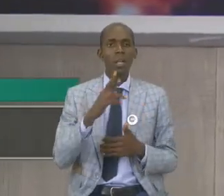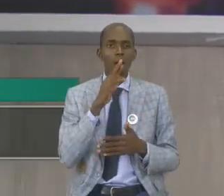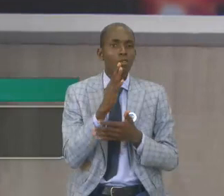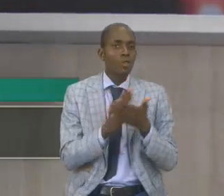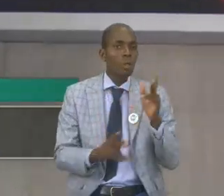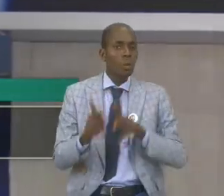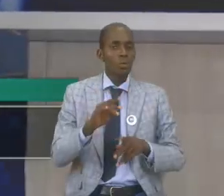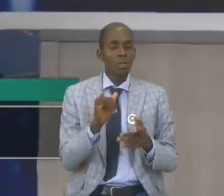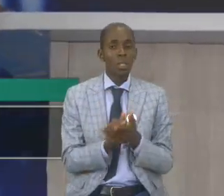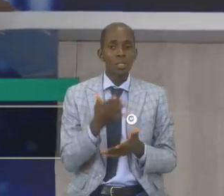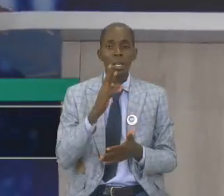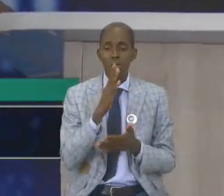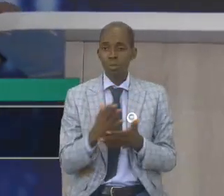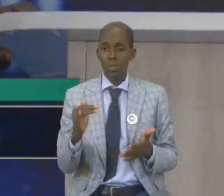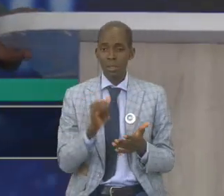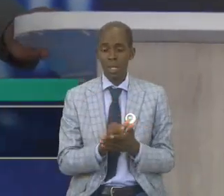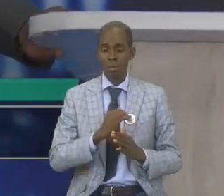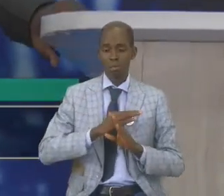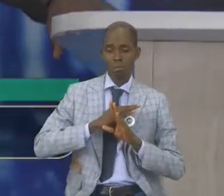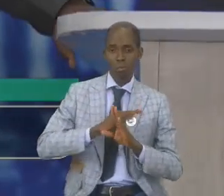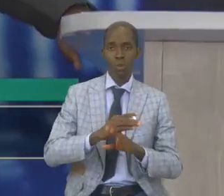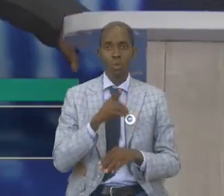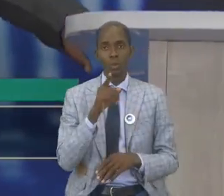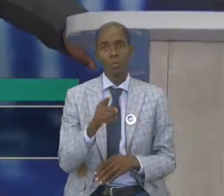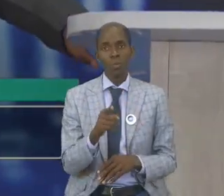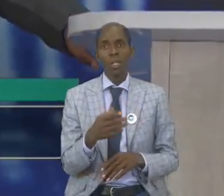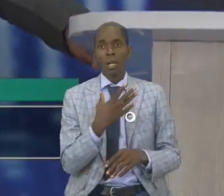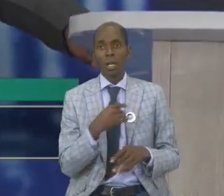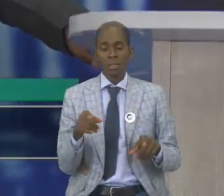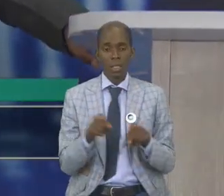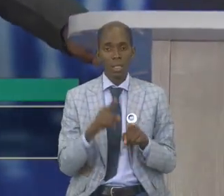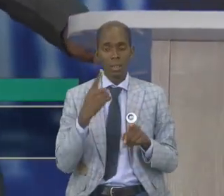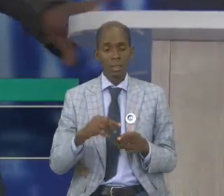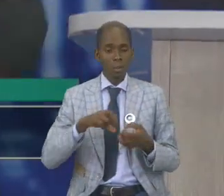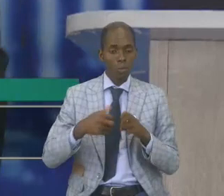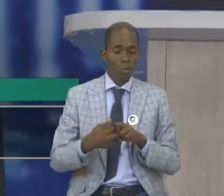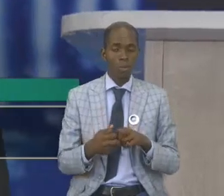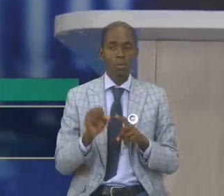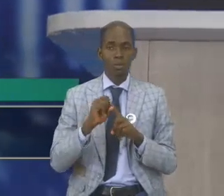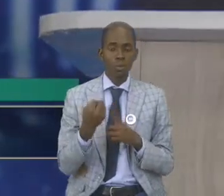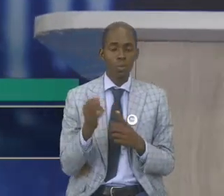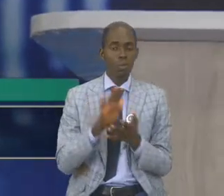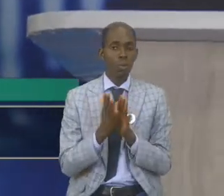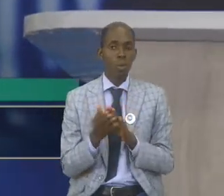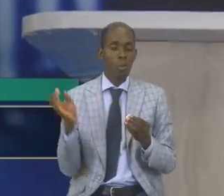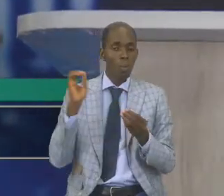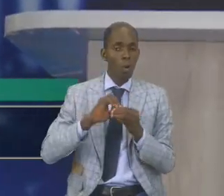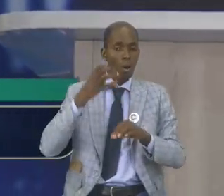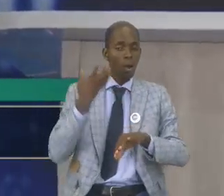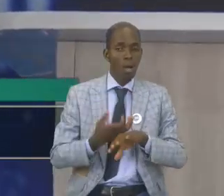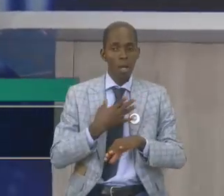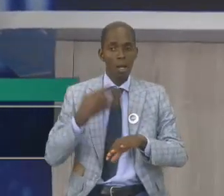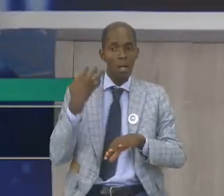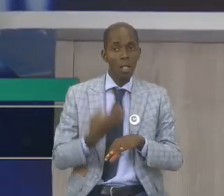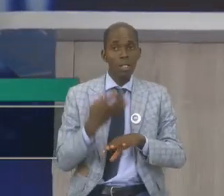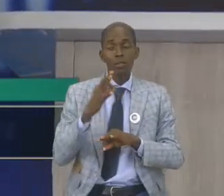will stand in your way. And as the situation gets tough and tougher, if you don't become